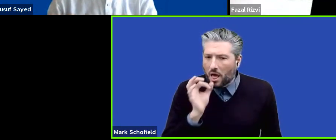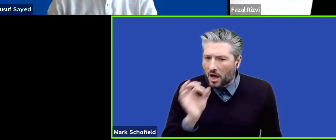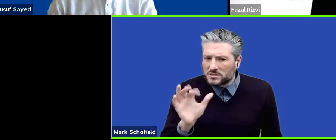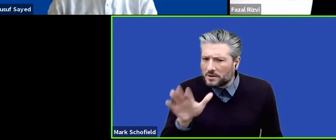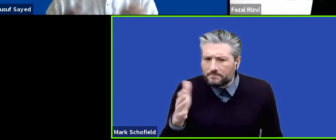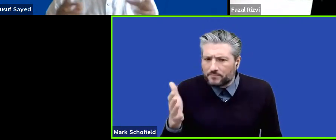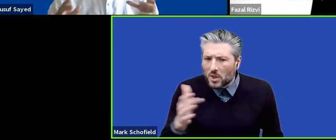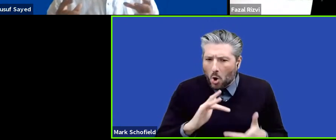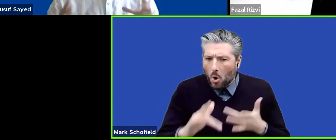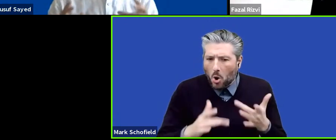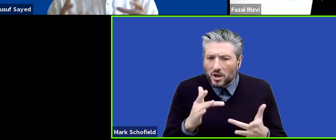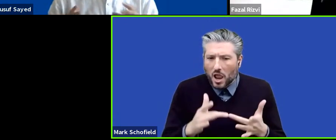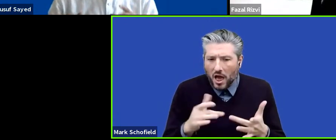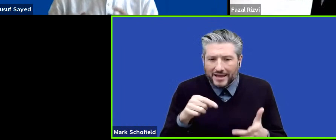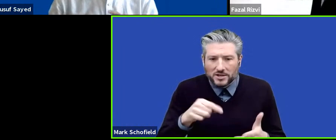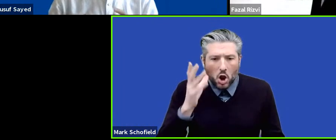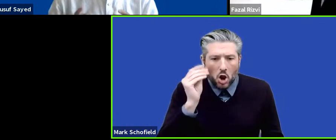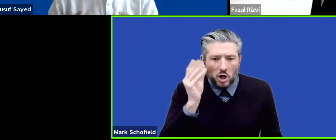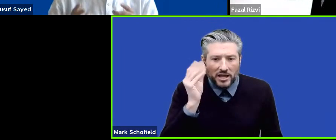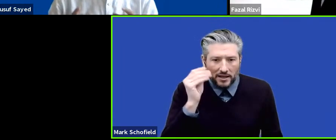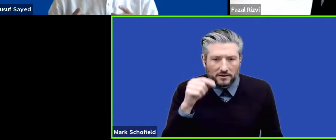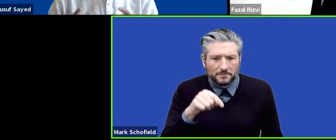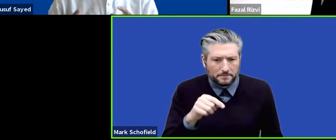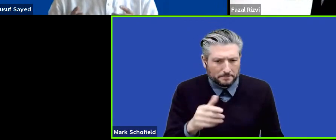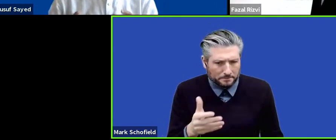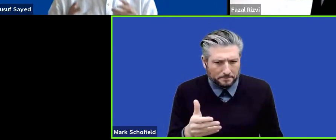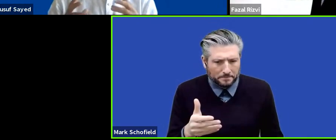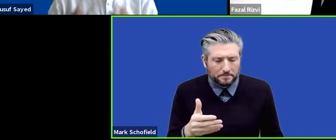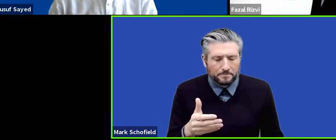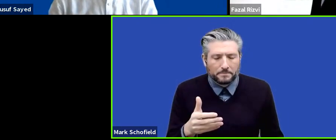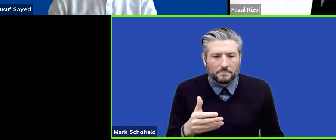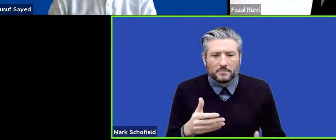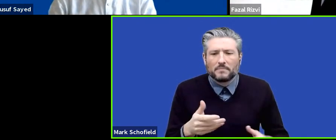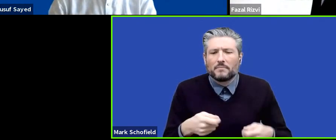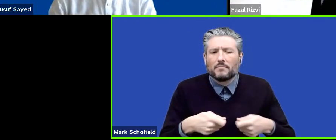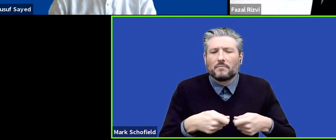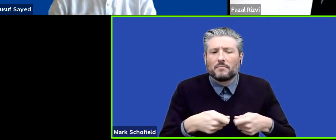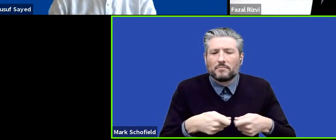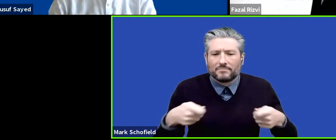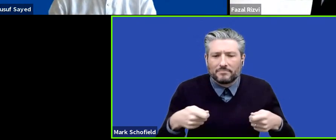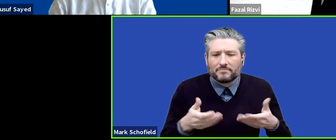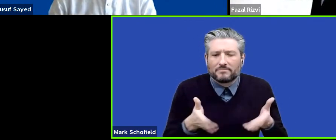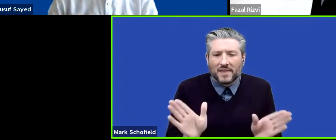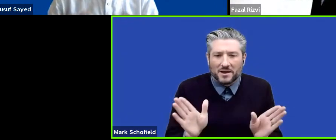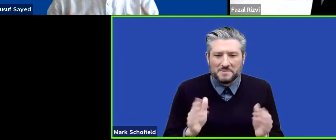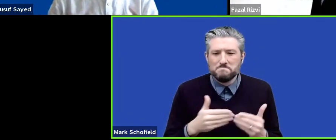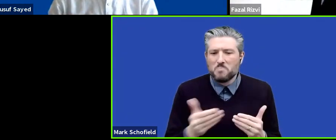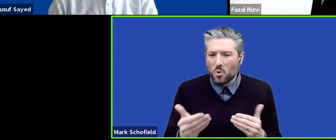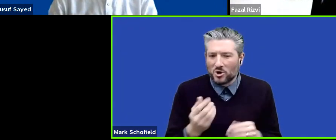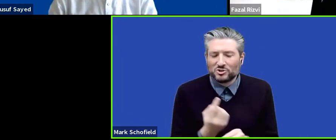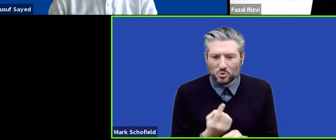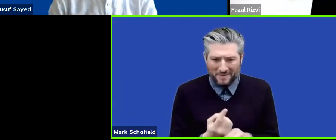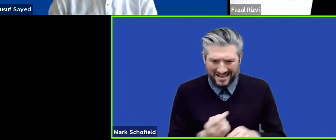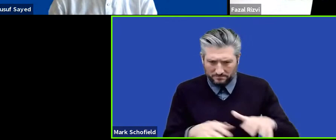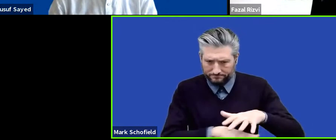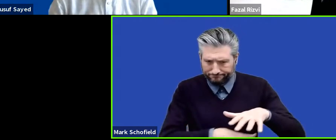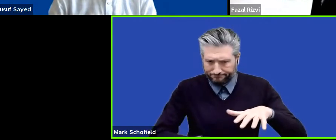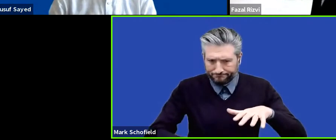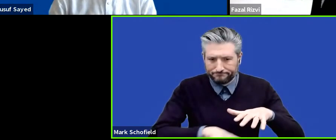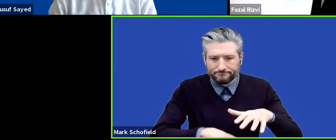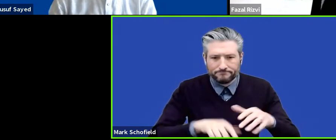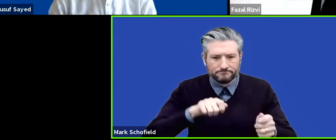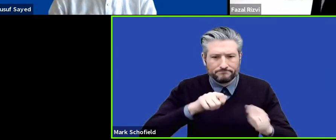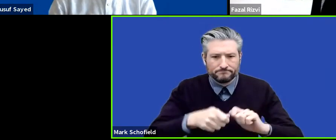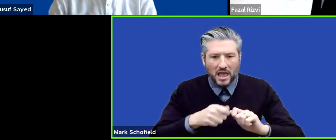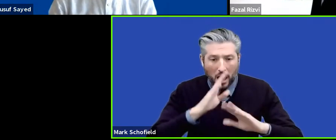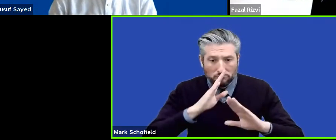talk about online learning because we want to talk about what we see as the stealth privatization of public education